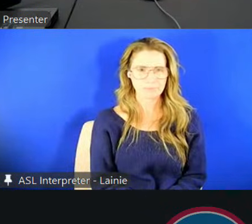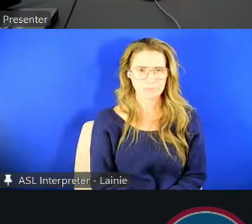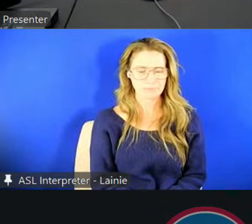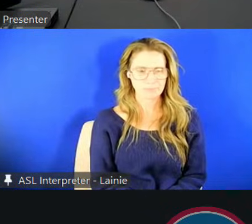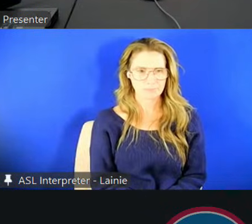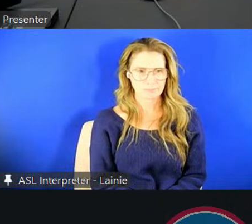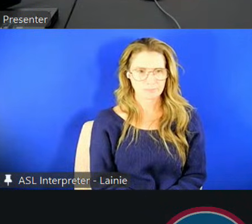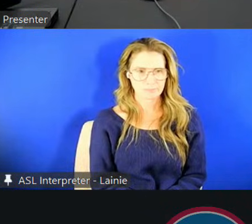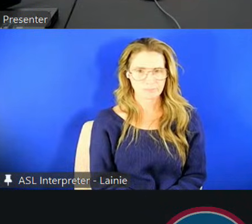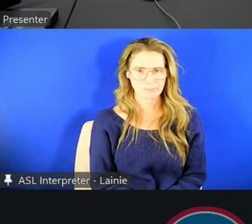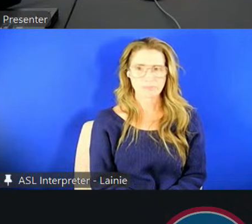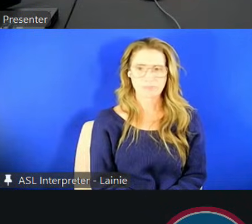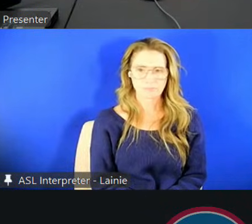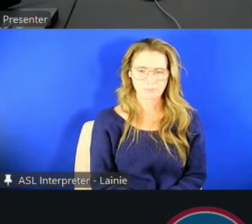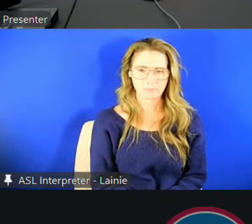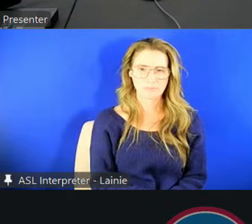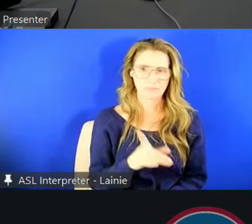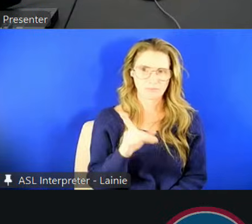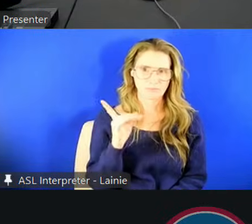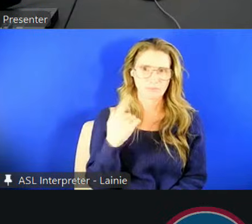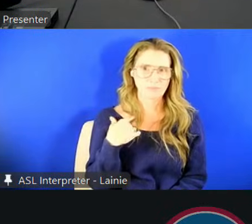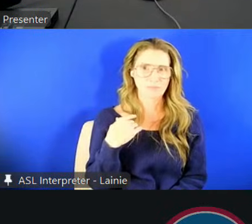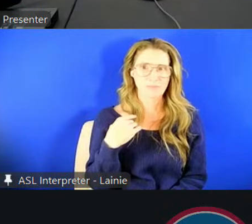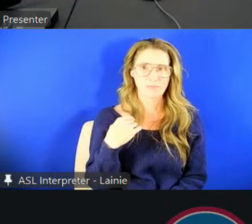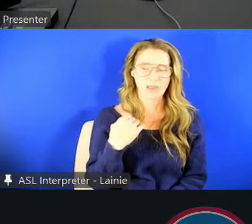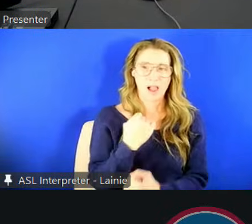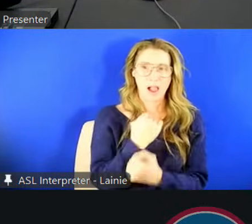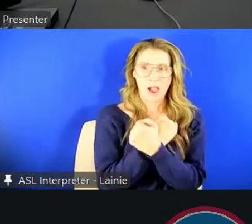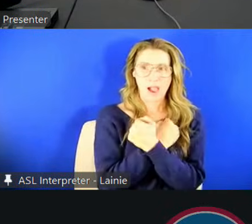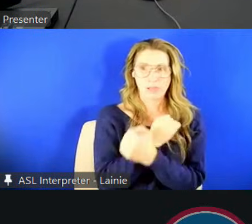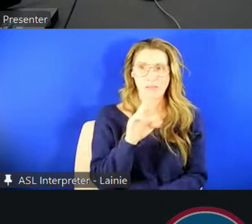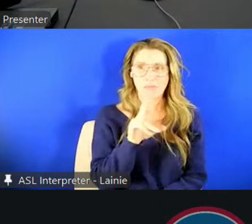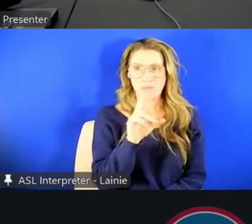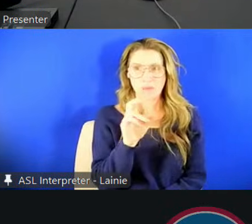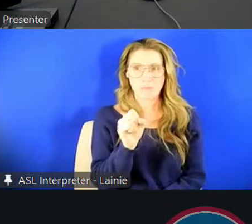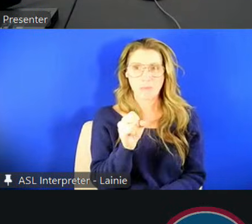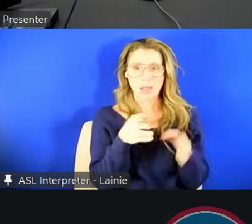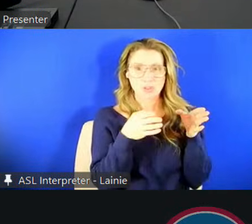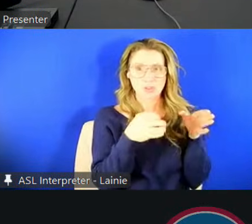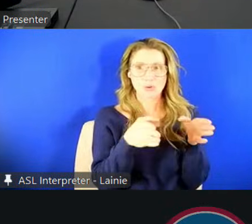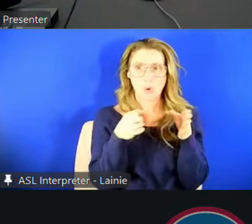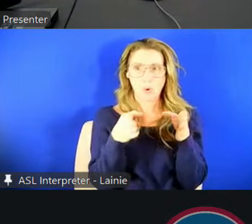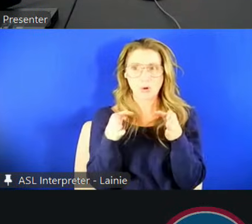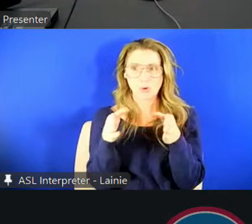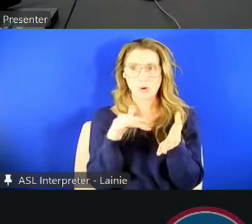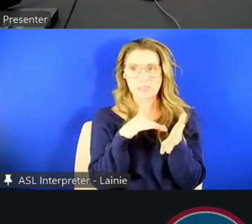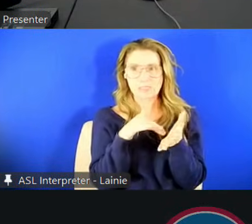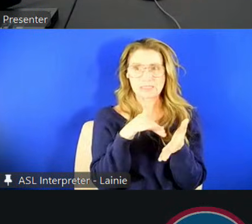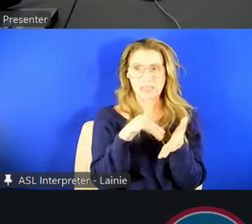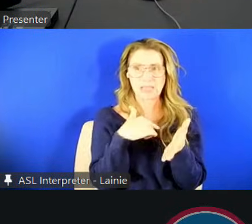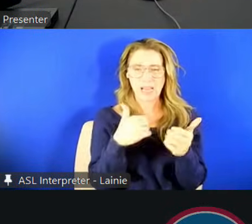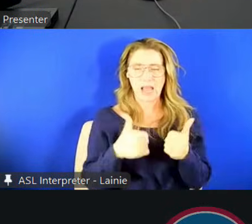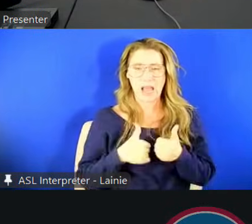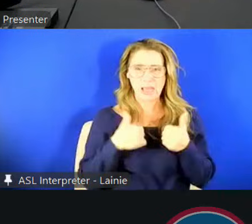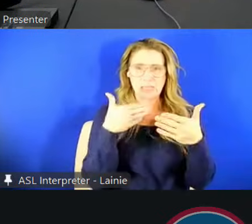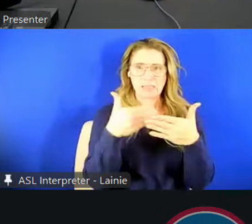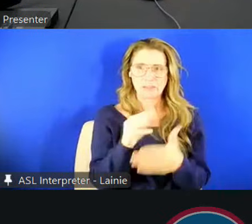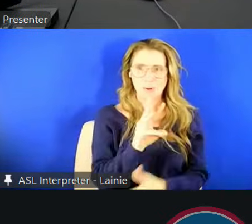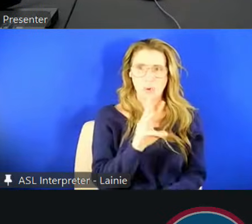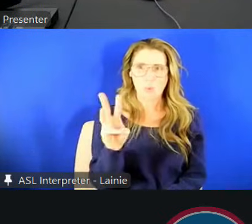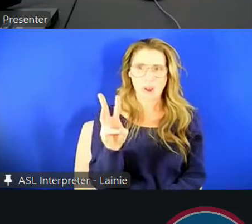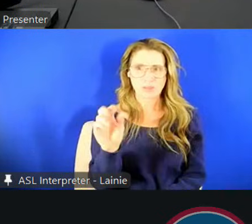Yeah, I love the bus corridor study. I live off Western Avenue. I'd love to see something close to BRT on Western. That'd be